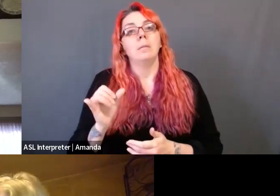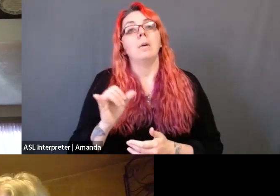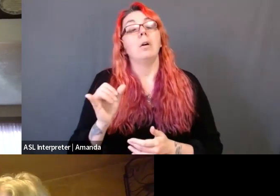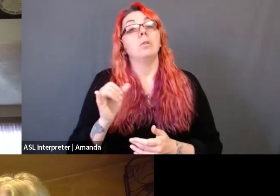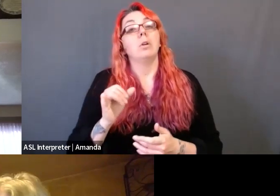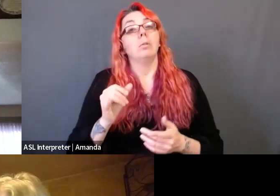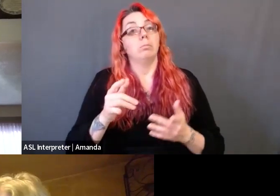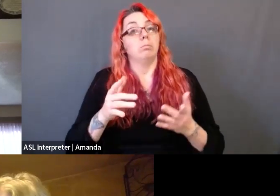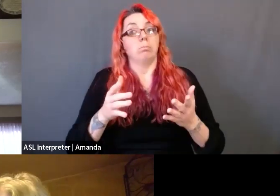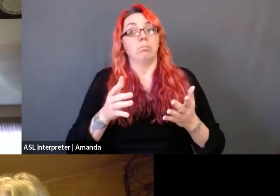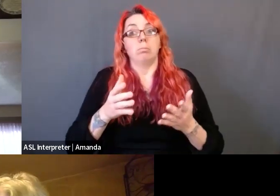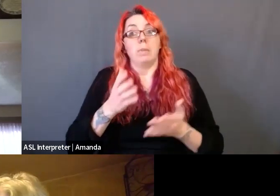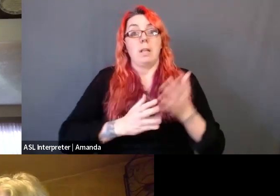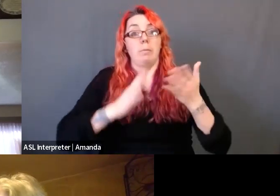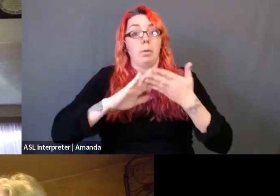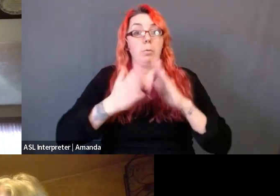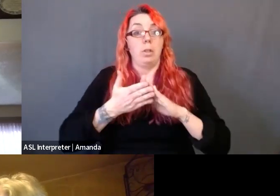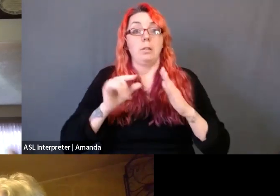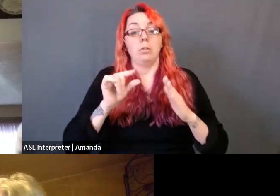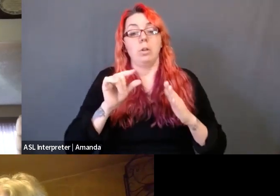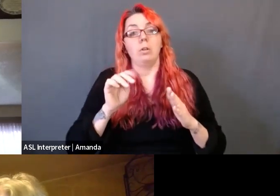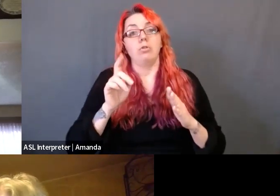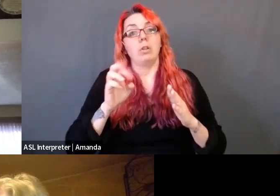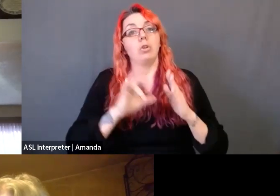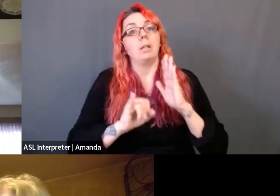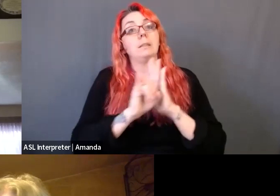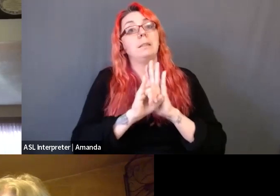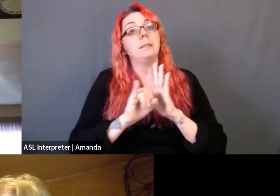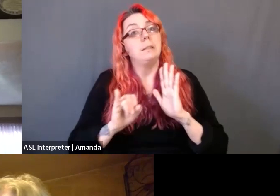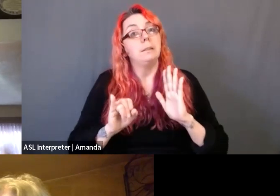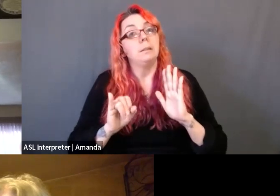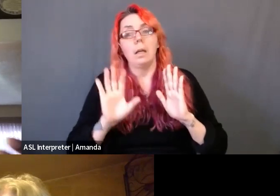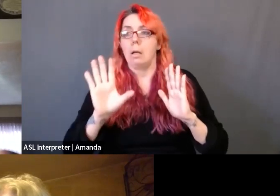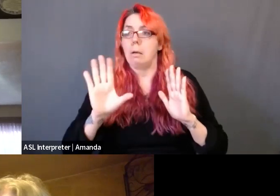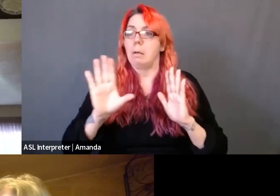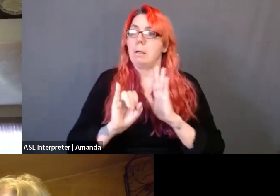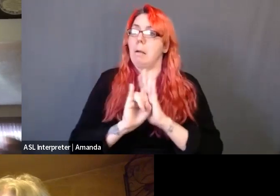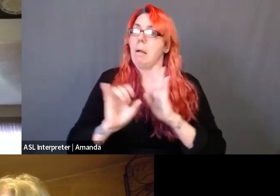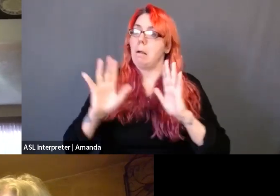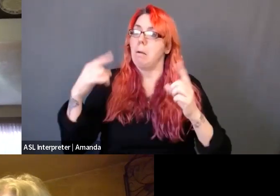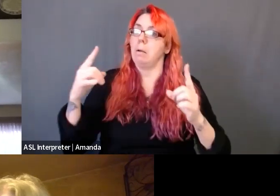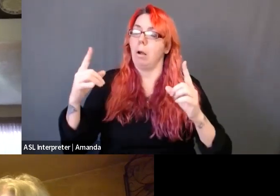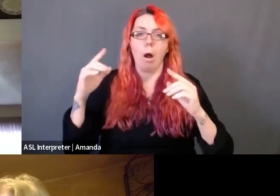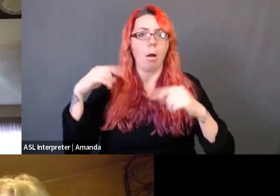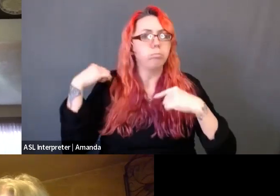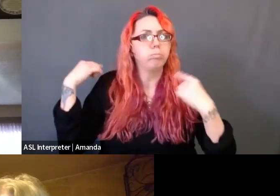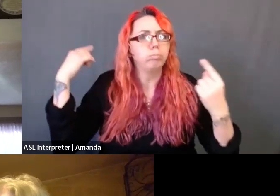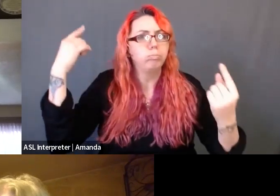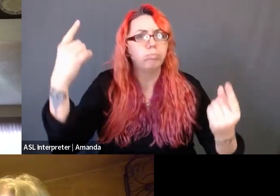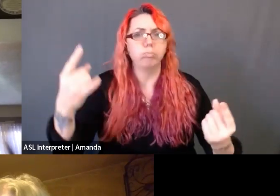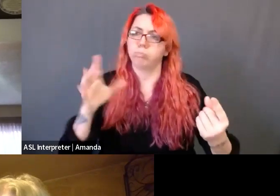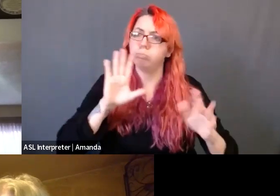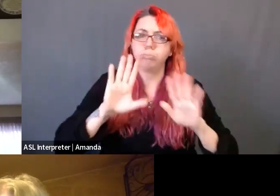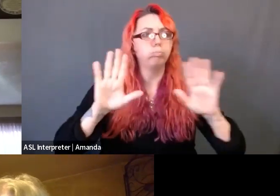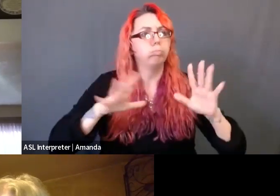part of who we have been, and that at different points in history, a sort of colonizing messaging began to deny that. And so it's